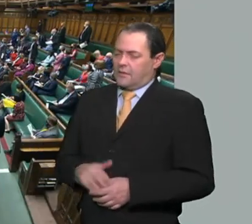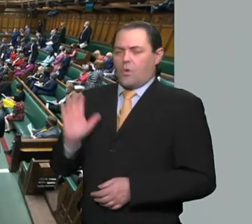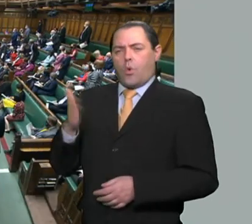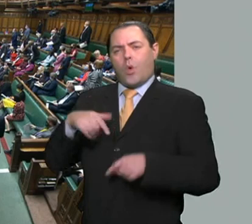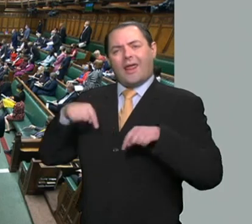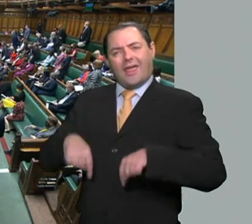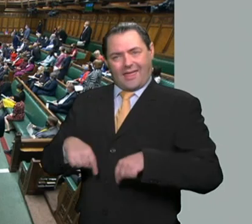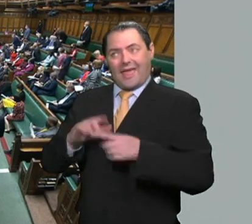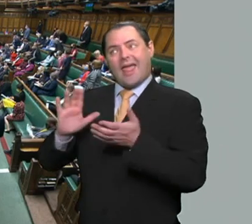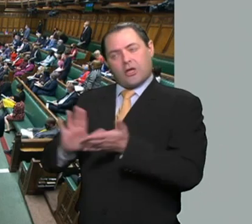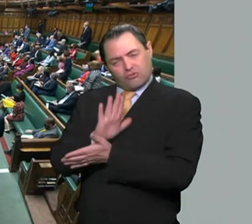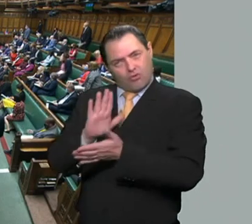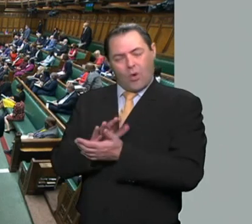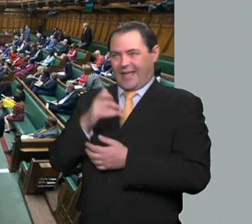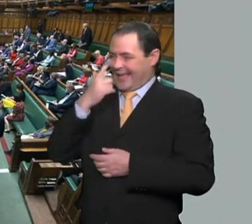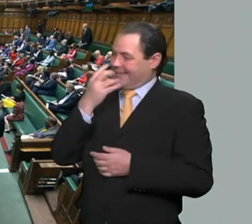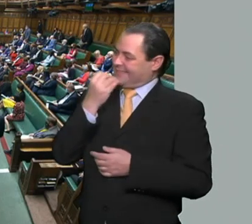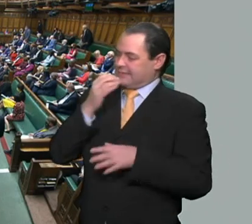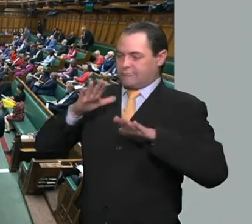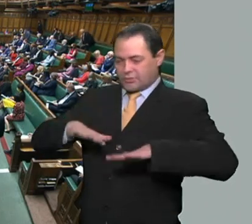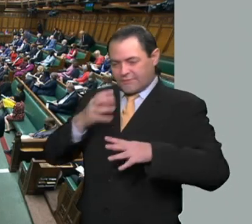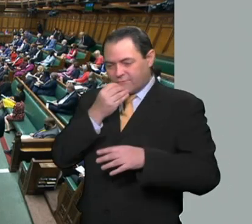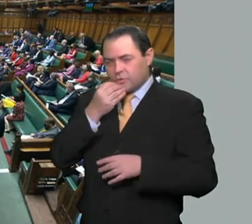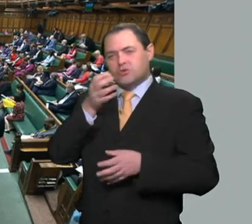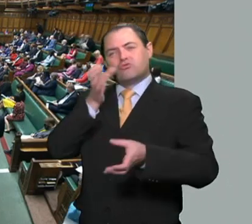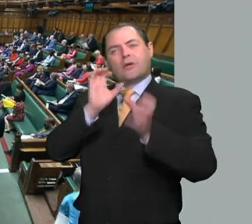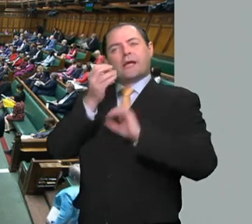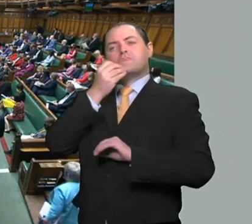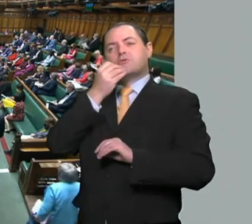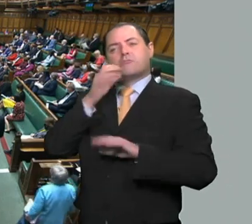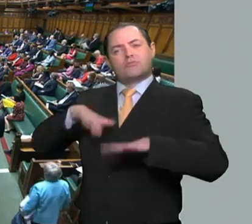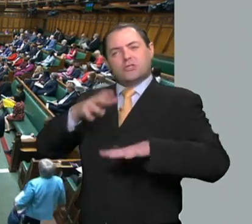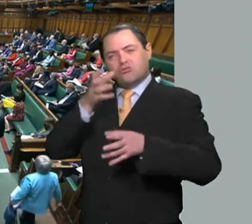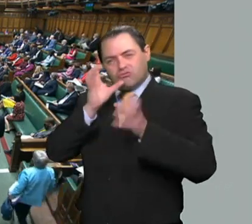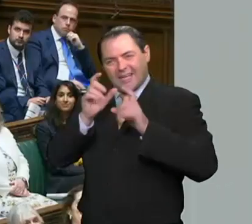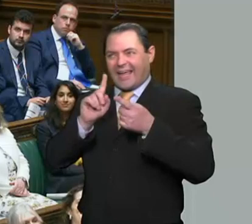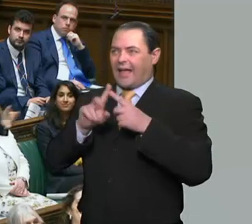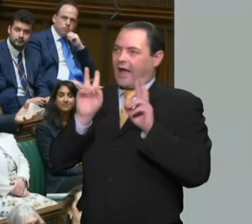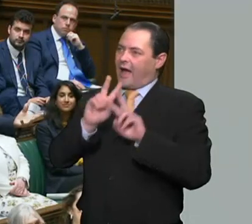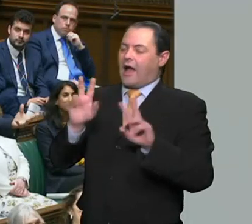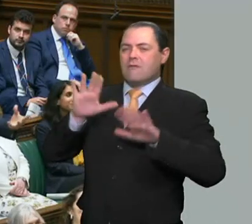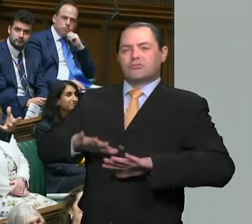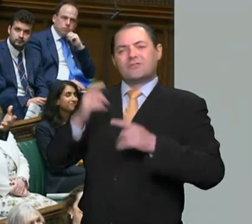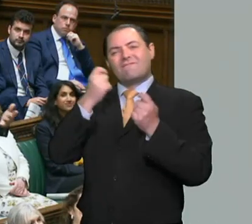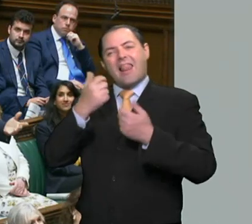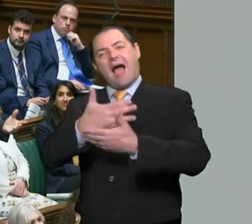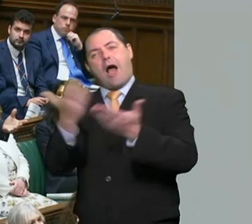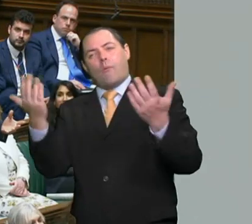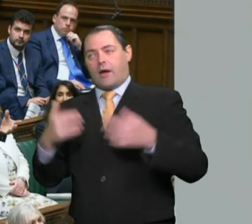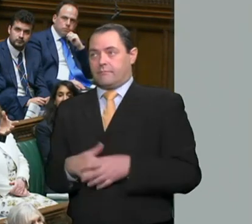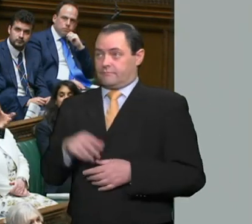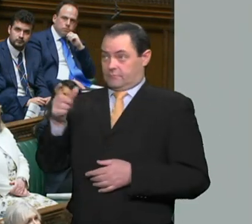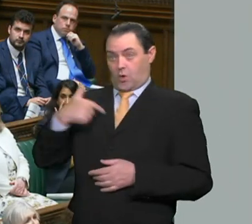here enjoy the opportunity to eat British food and drink and enjoy British flowers. I'm joined by all of